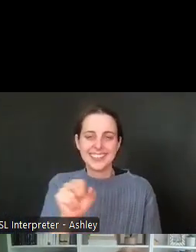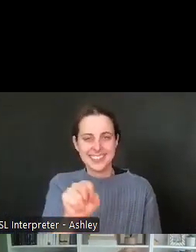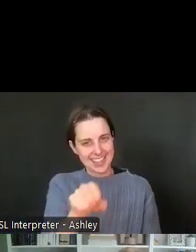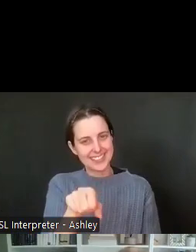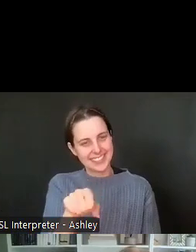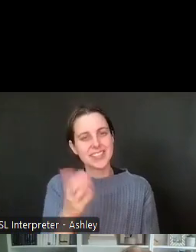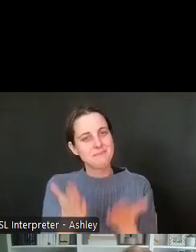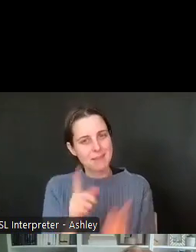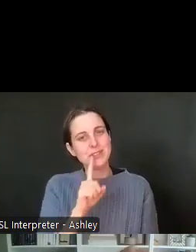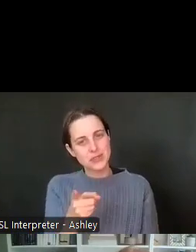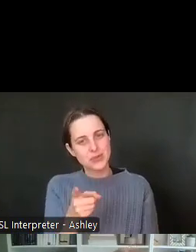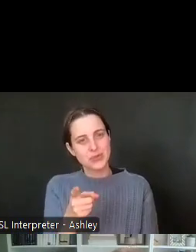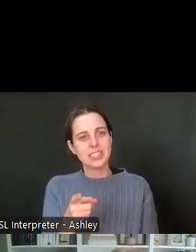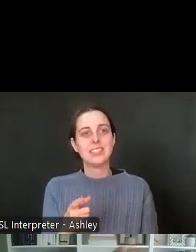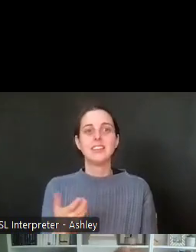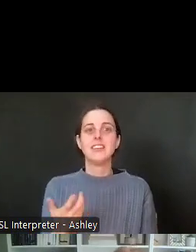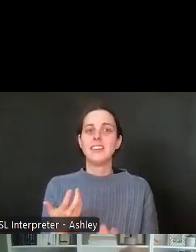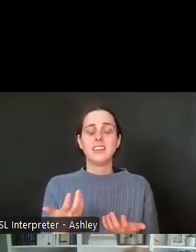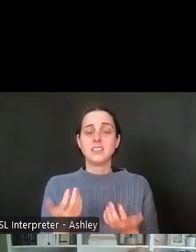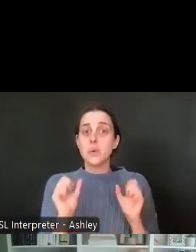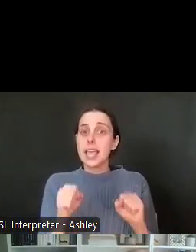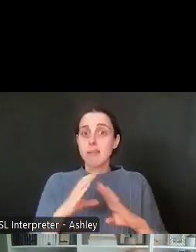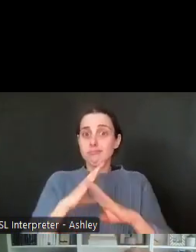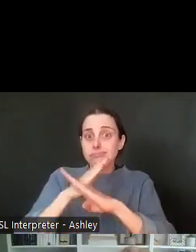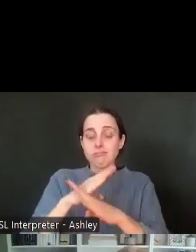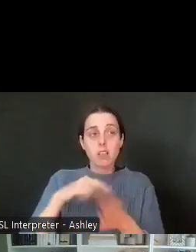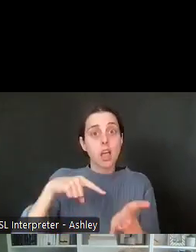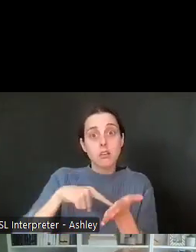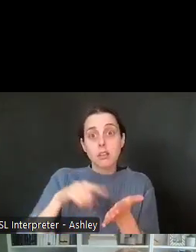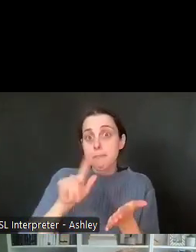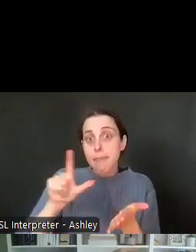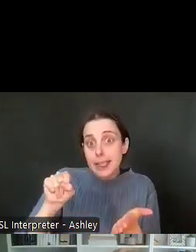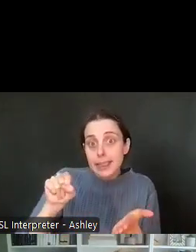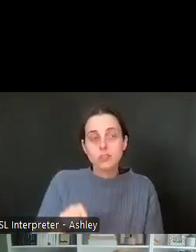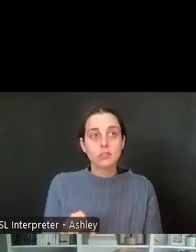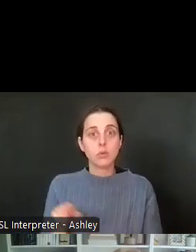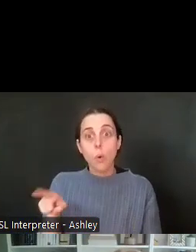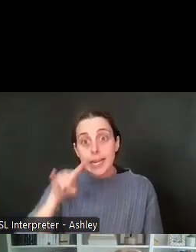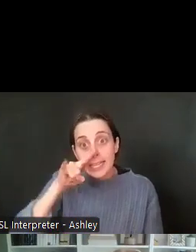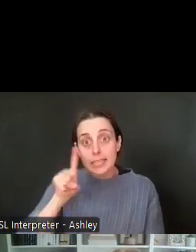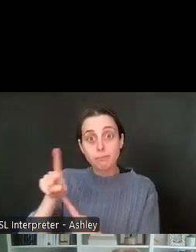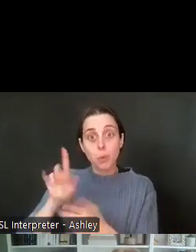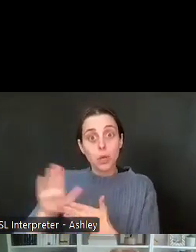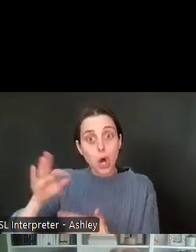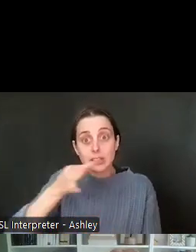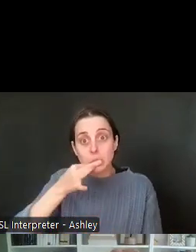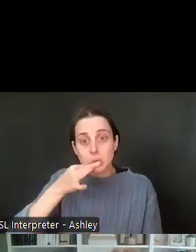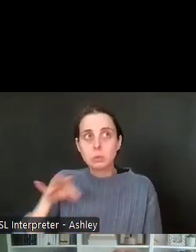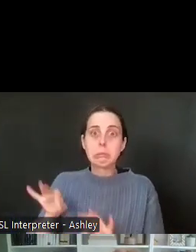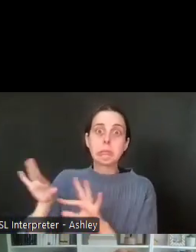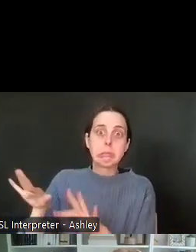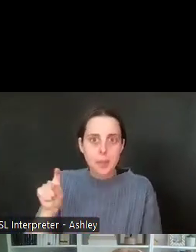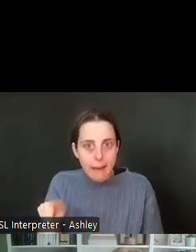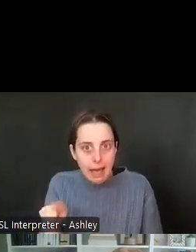there's a mortgage to pay, or bills to pay, or a kid to send through college. Those are real things. And again, it goes back to